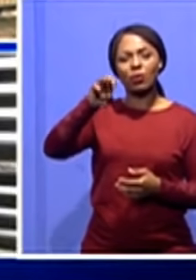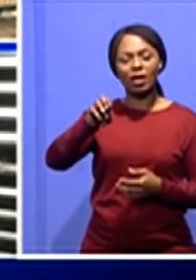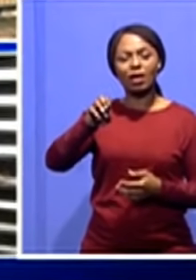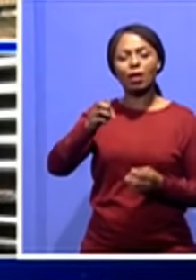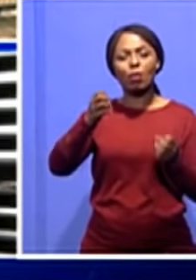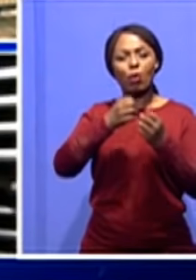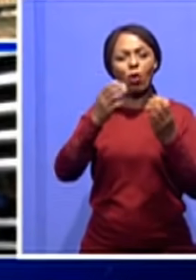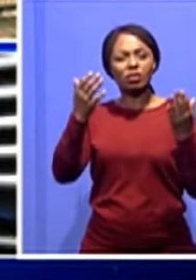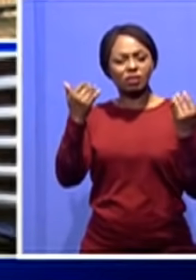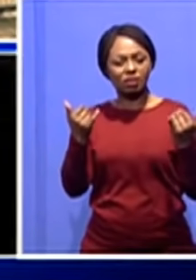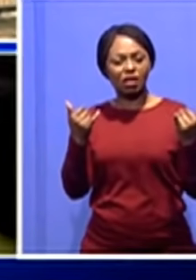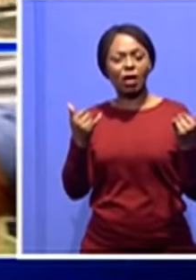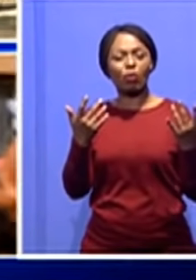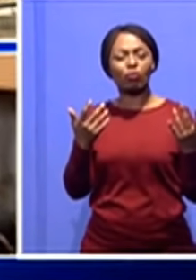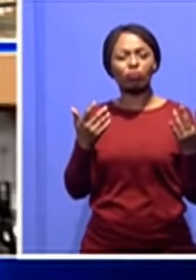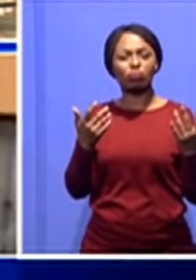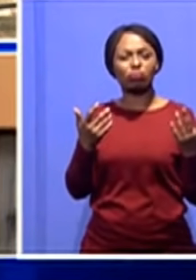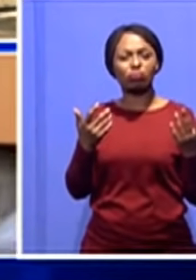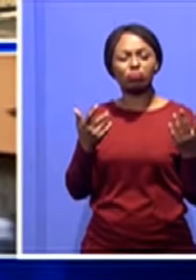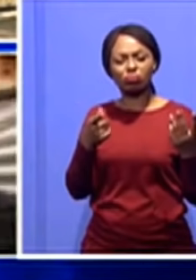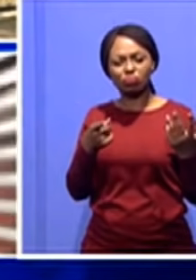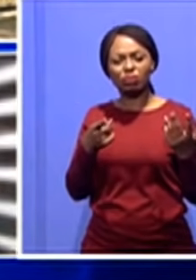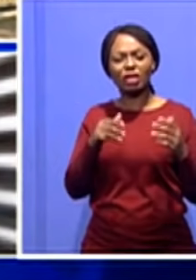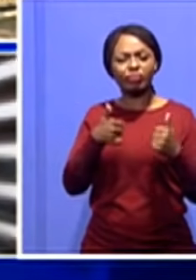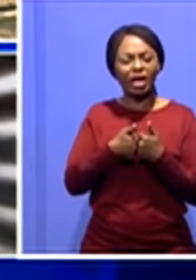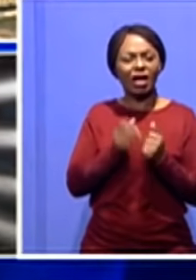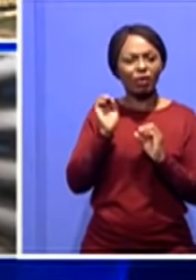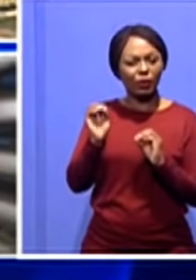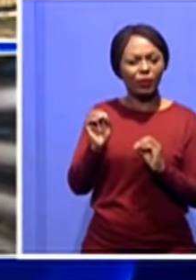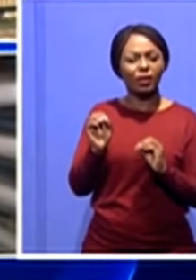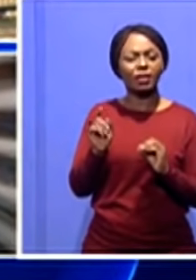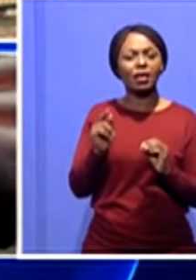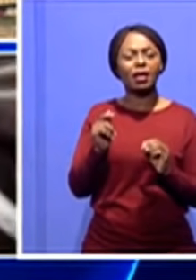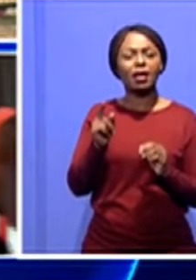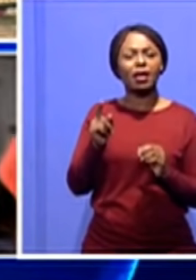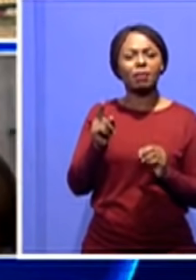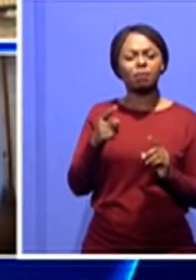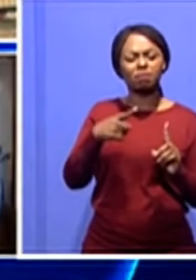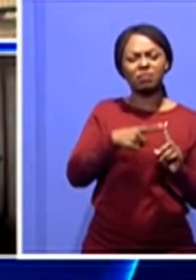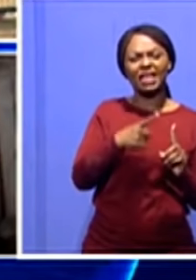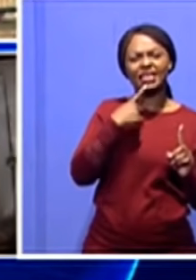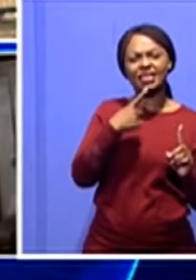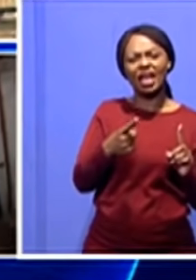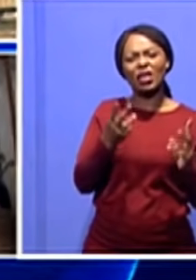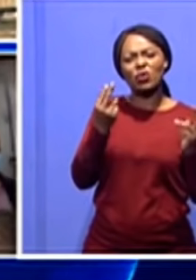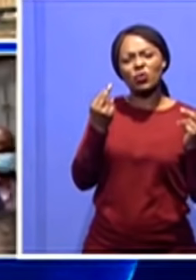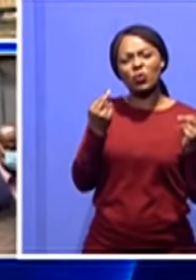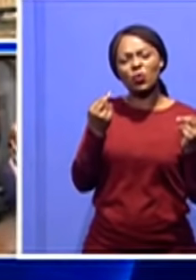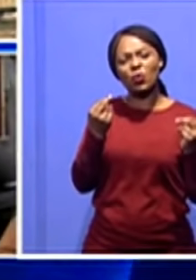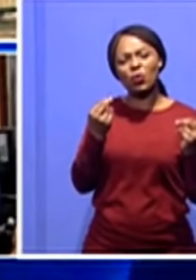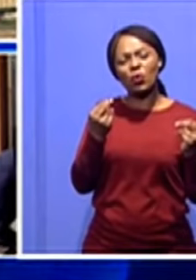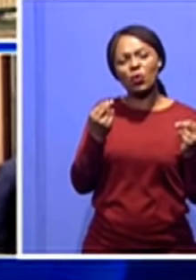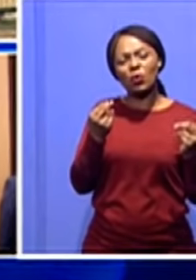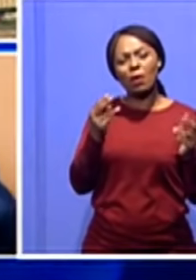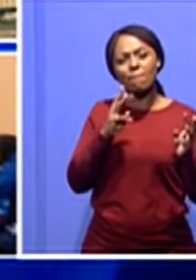get to the other reporters, was she talking about those new voter management devices, otherwise known